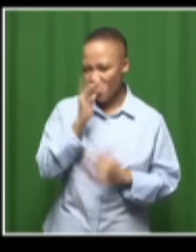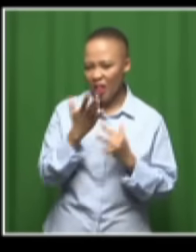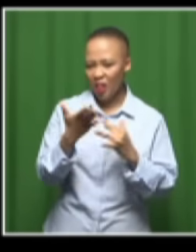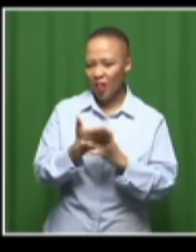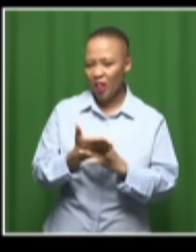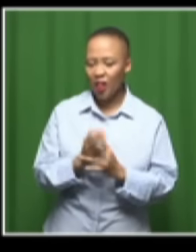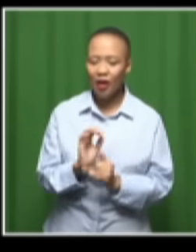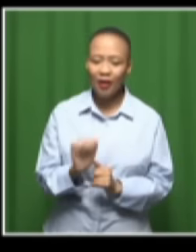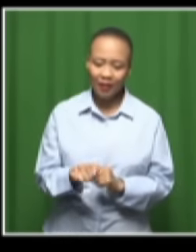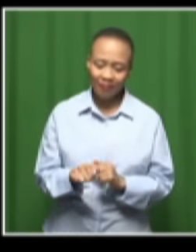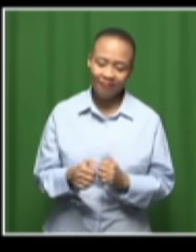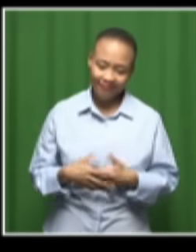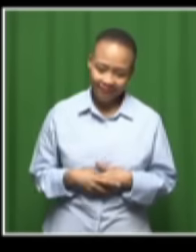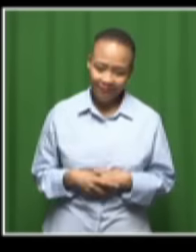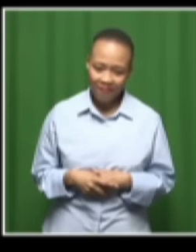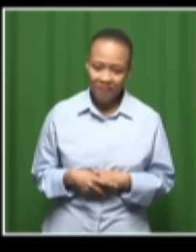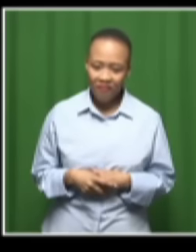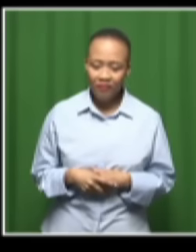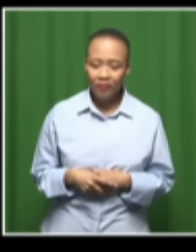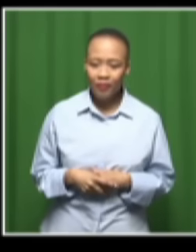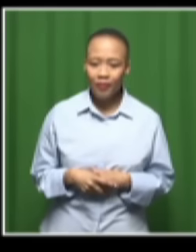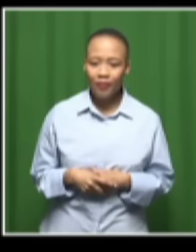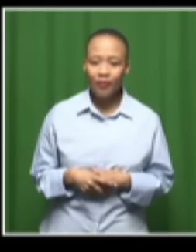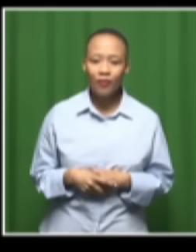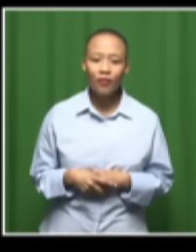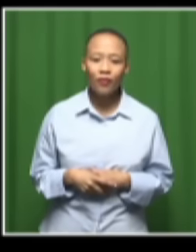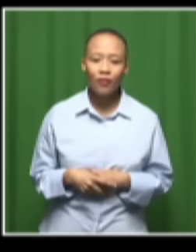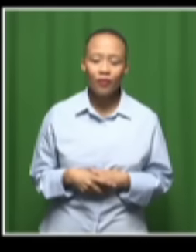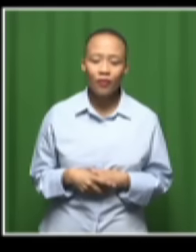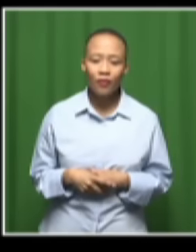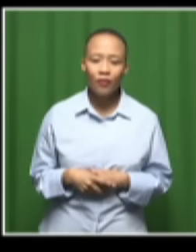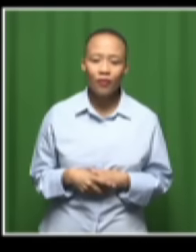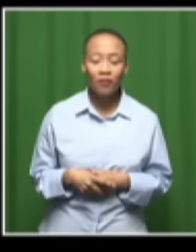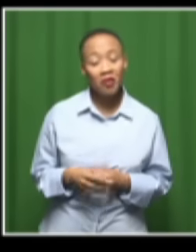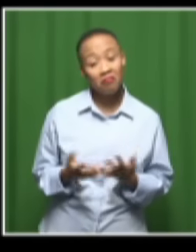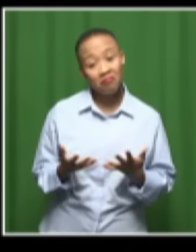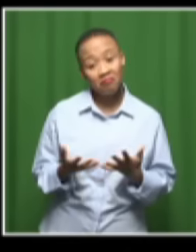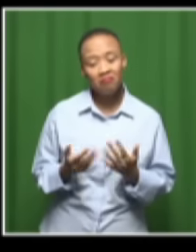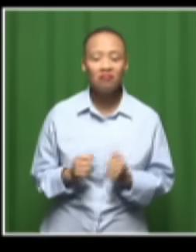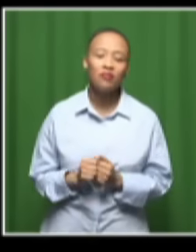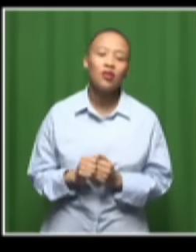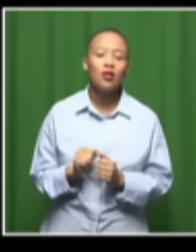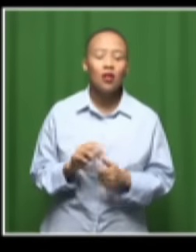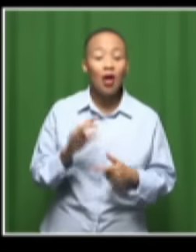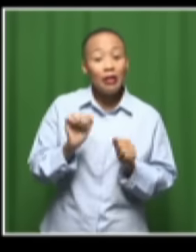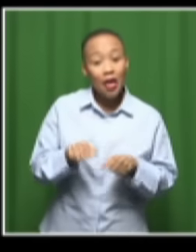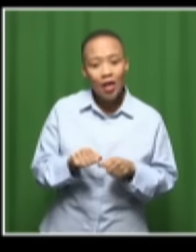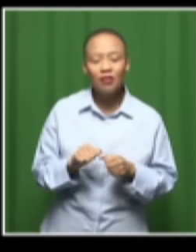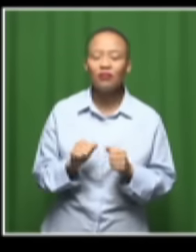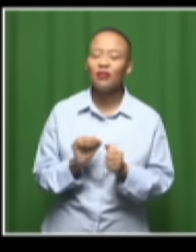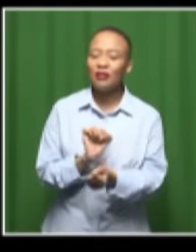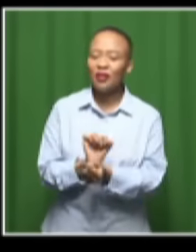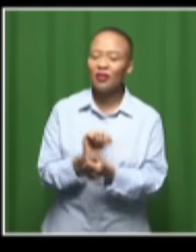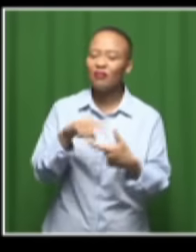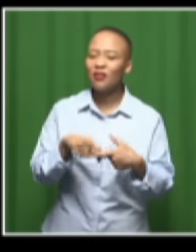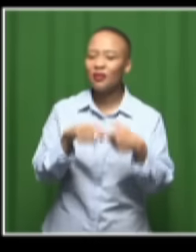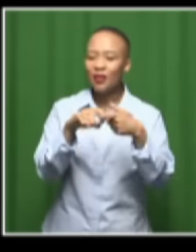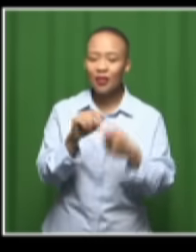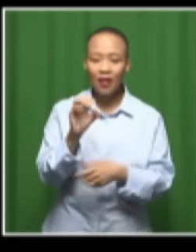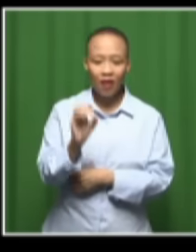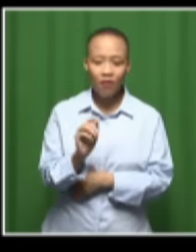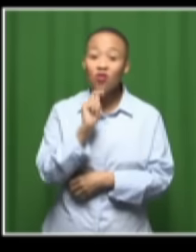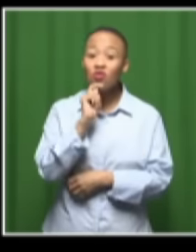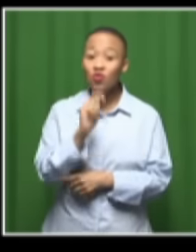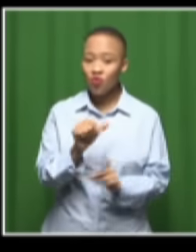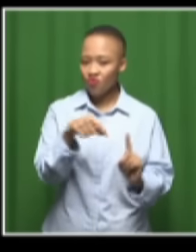and pay it and you walk away. This is jail time. I mean, unless, of course, it's a suspended sentence, but the reality is that Jackie